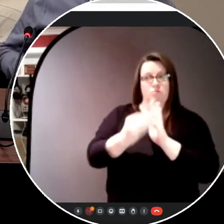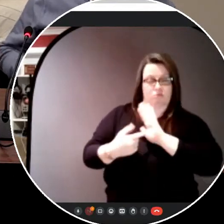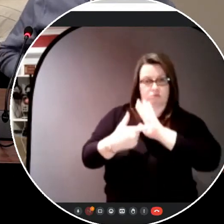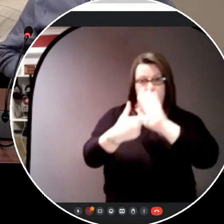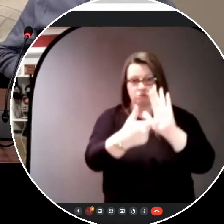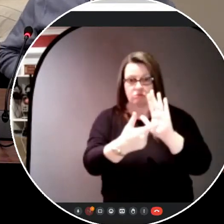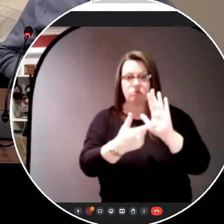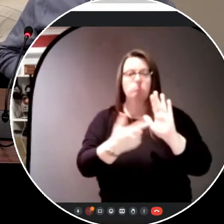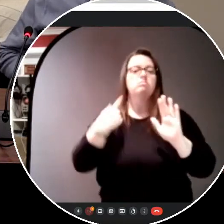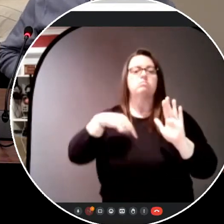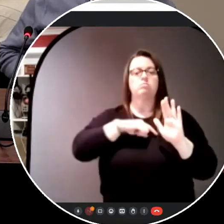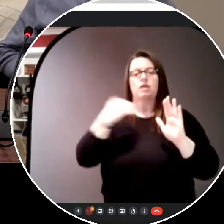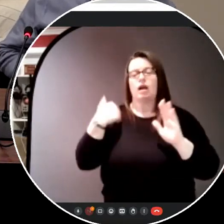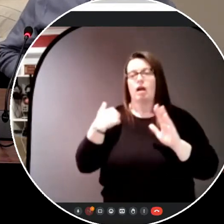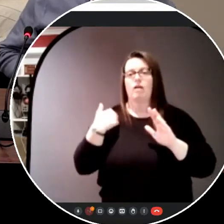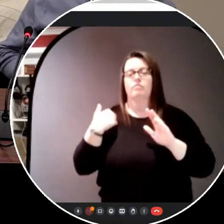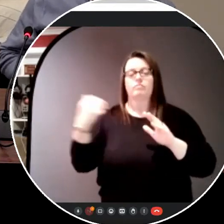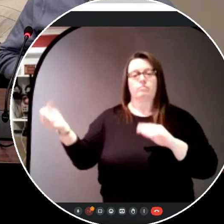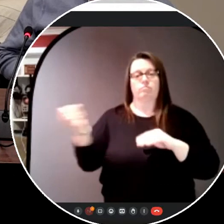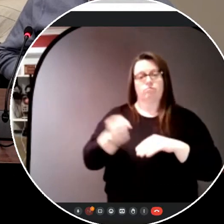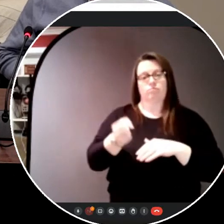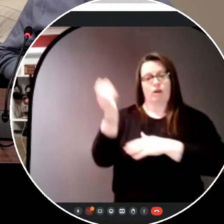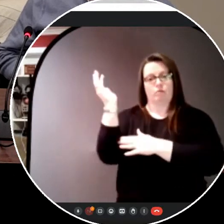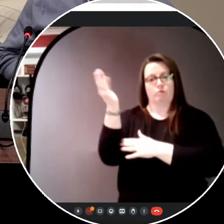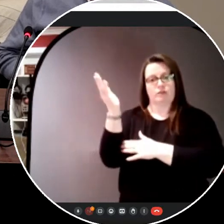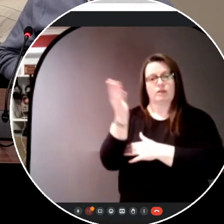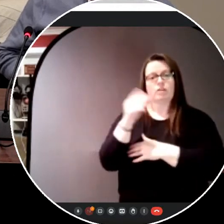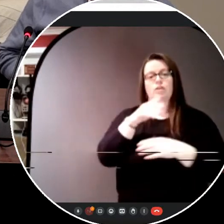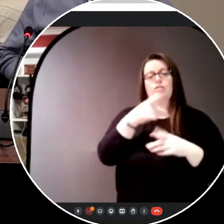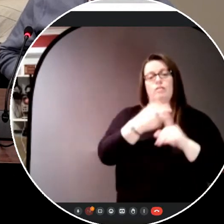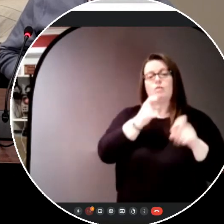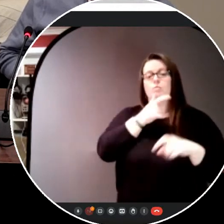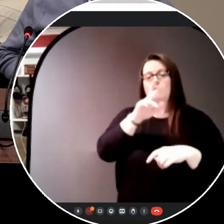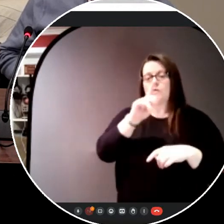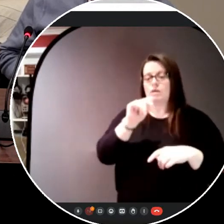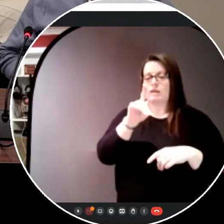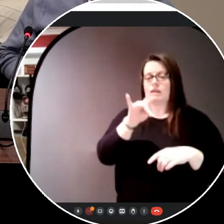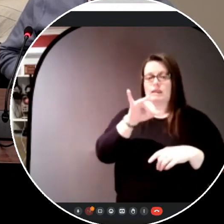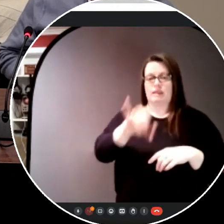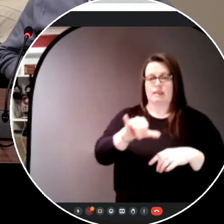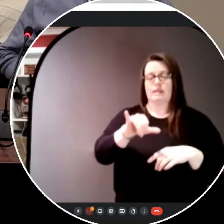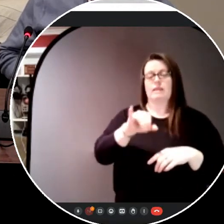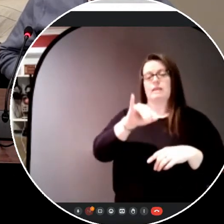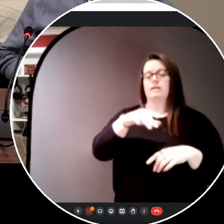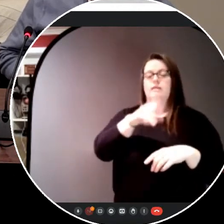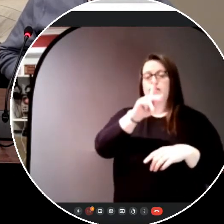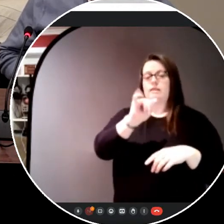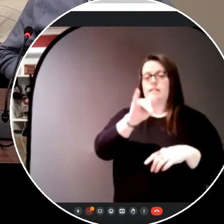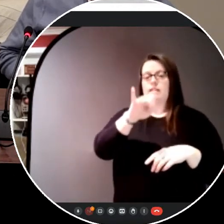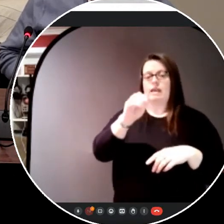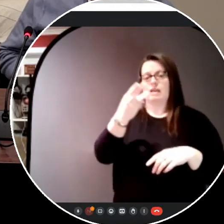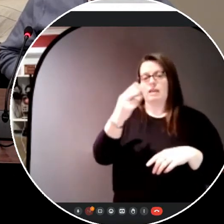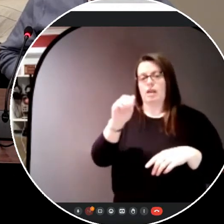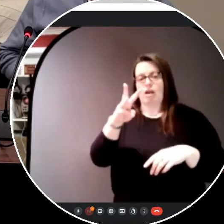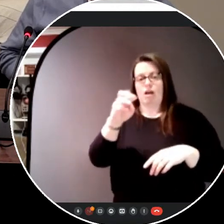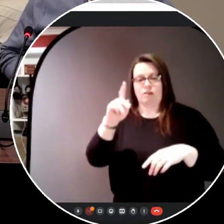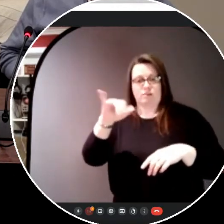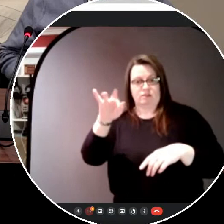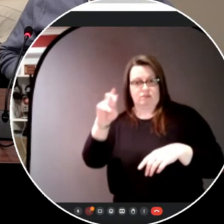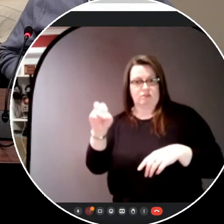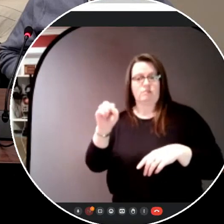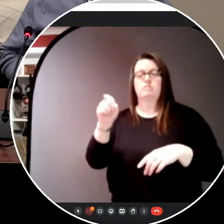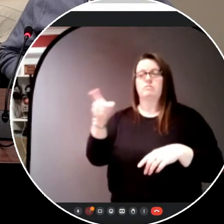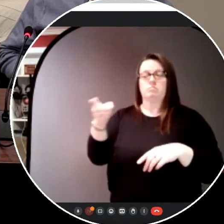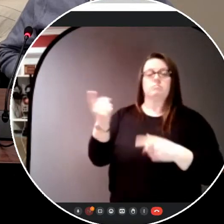and a presentation from Katie Hoskins of Ernst Young of EY, where they came and walked through it and answered any questions